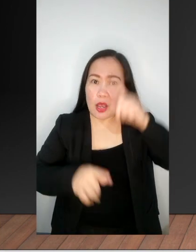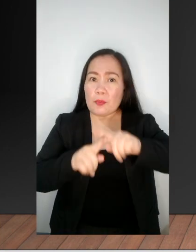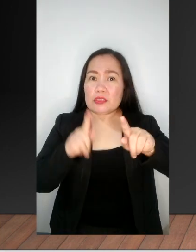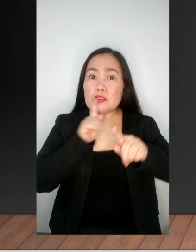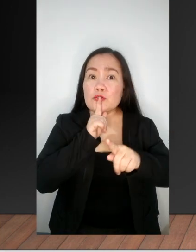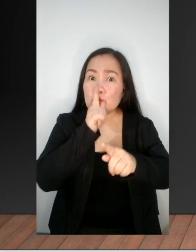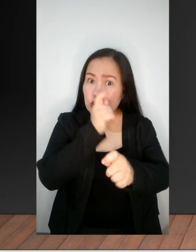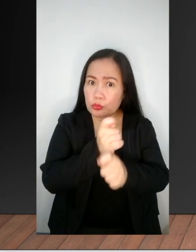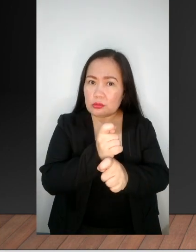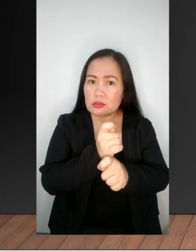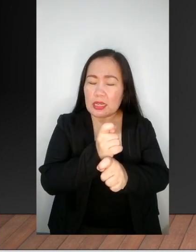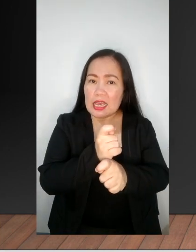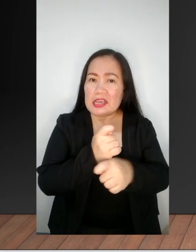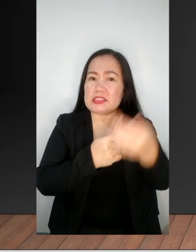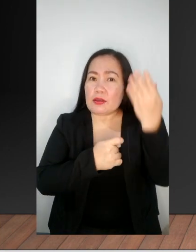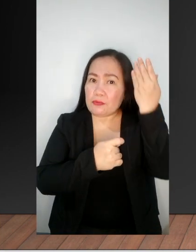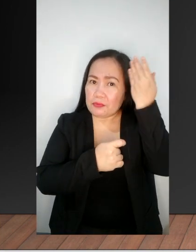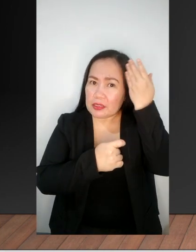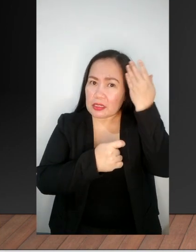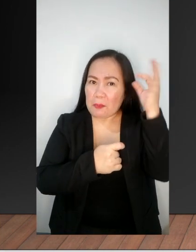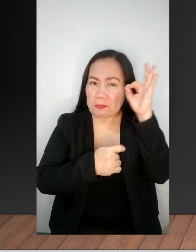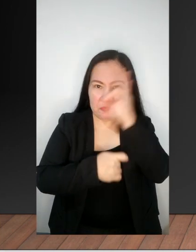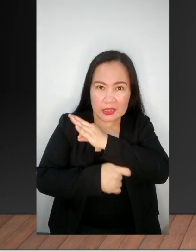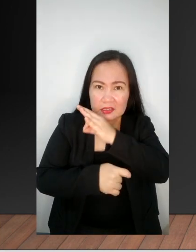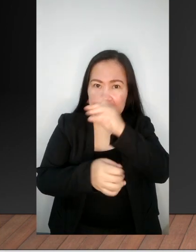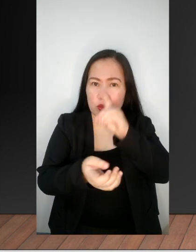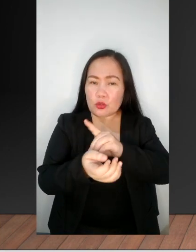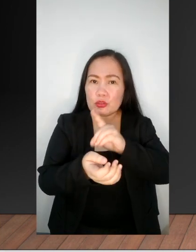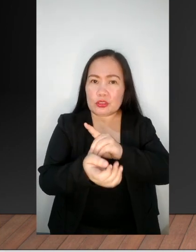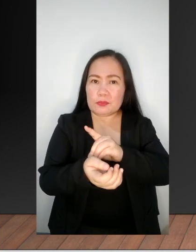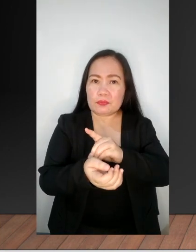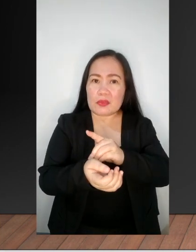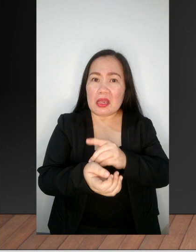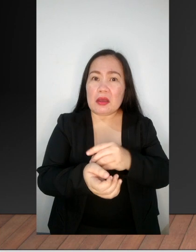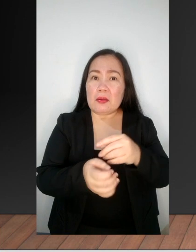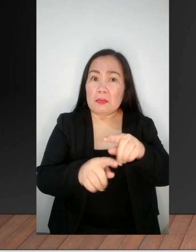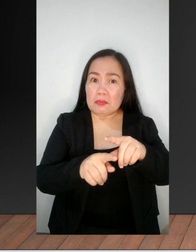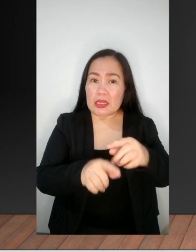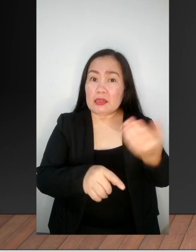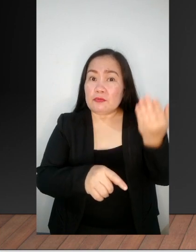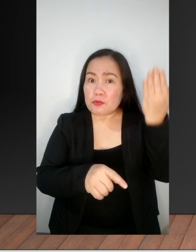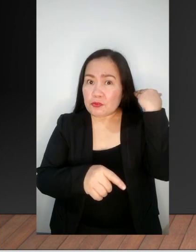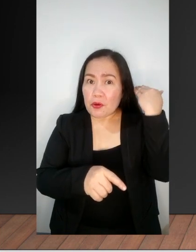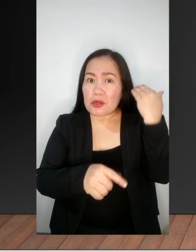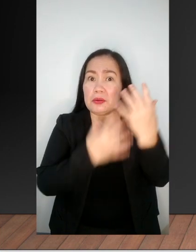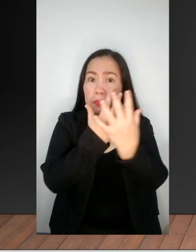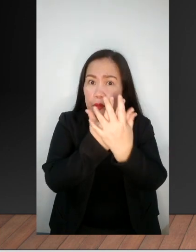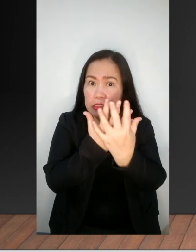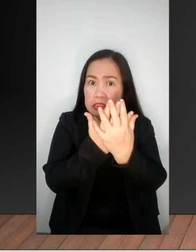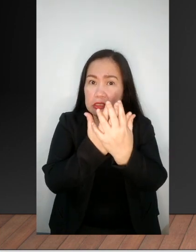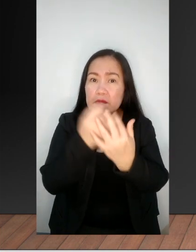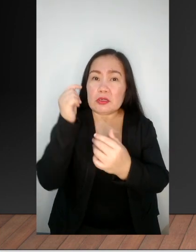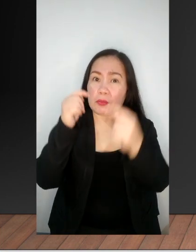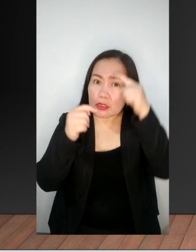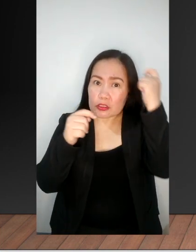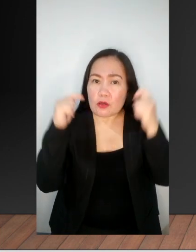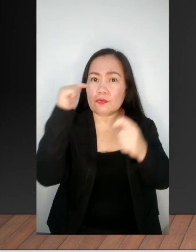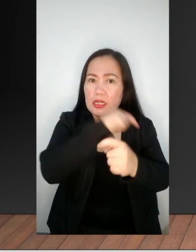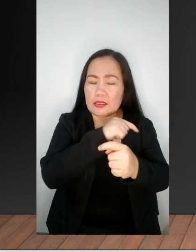But the truth is, he is a fake doctor. In fact, he was once imprisoned for his